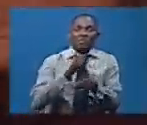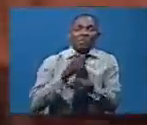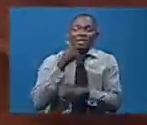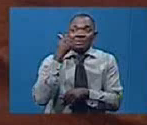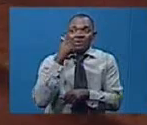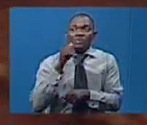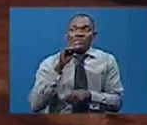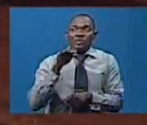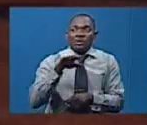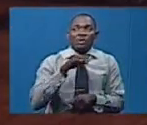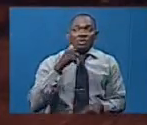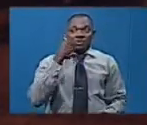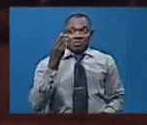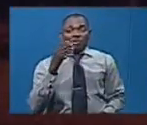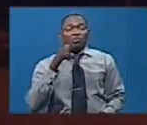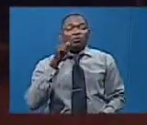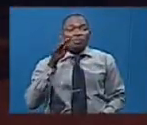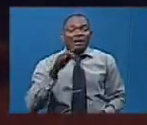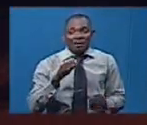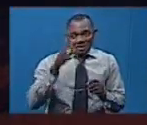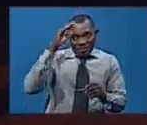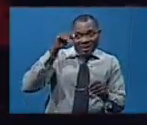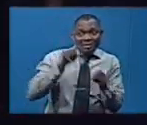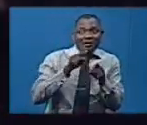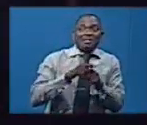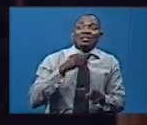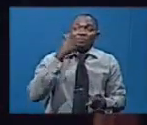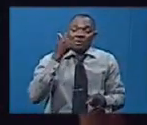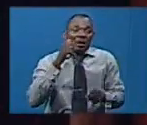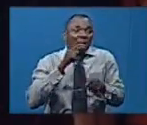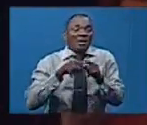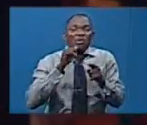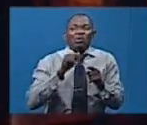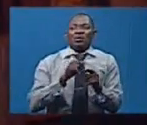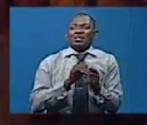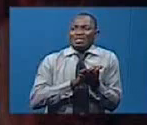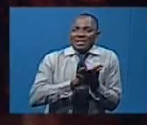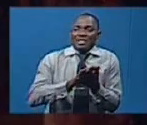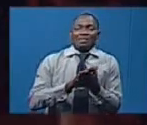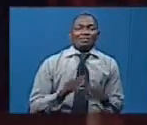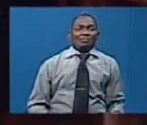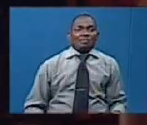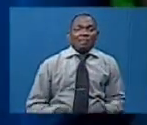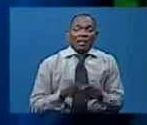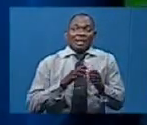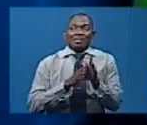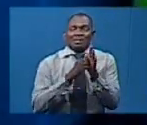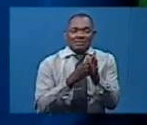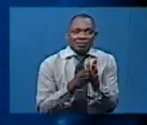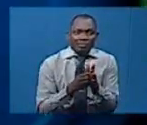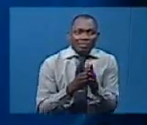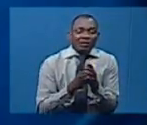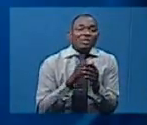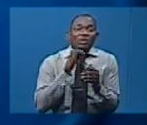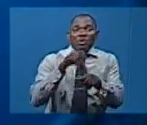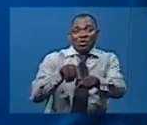are female. However, men do become prostitutes, but that's rare in our part of the world. For instance,